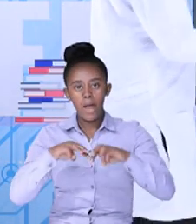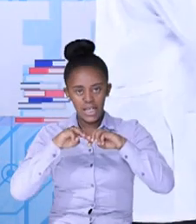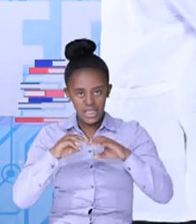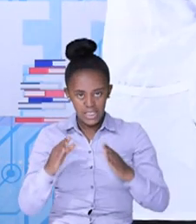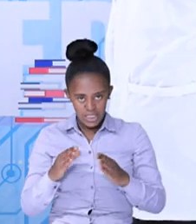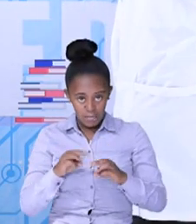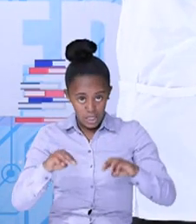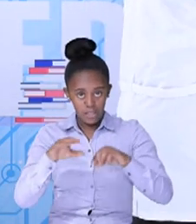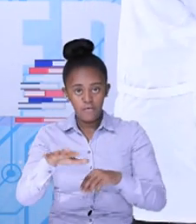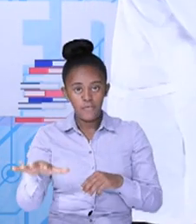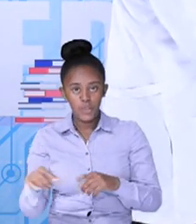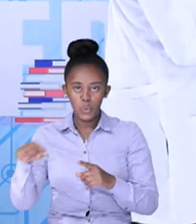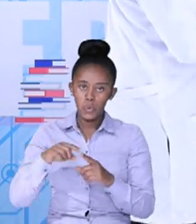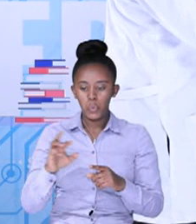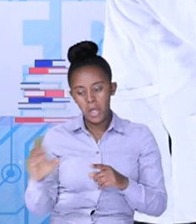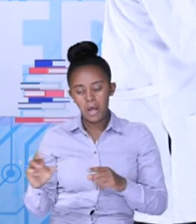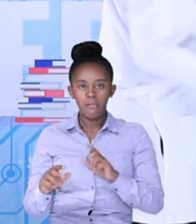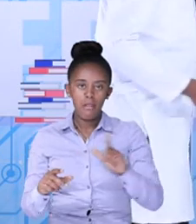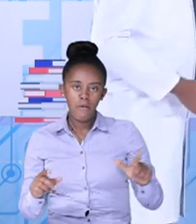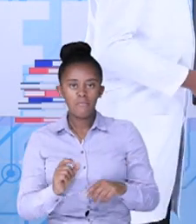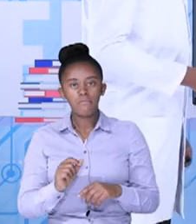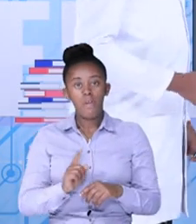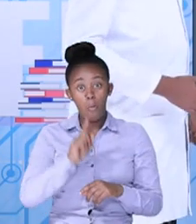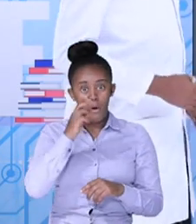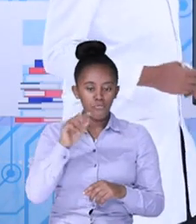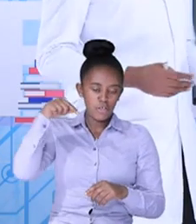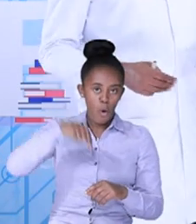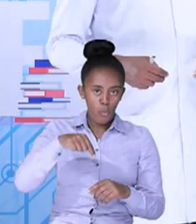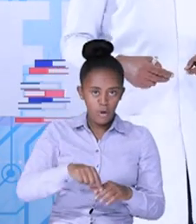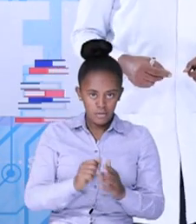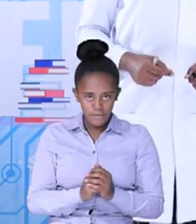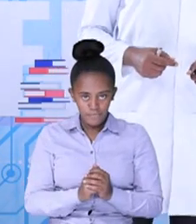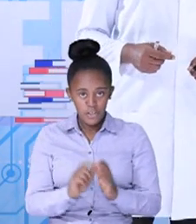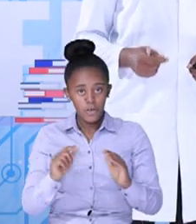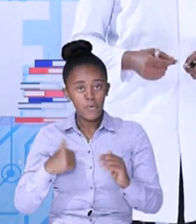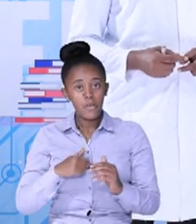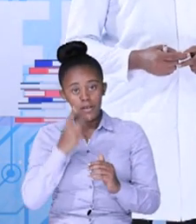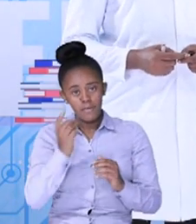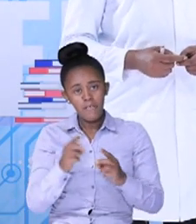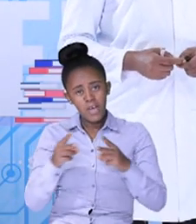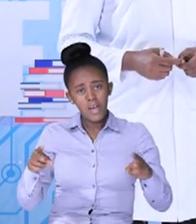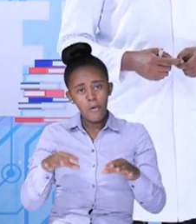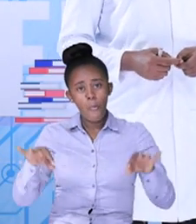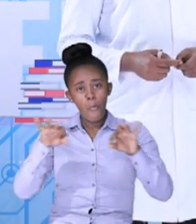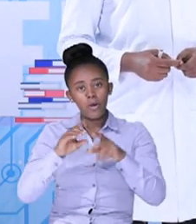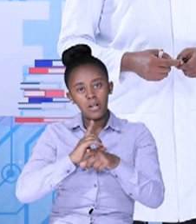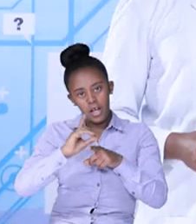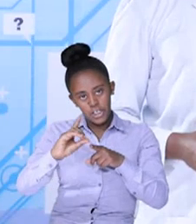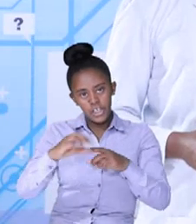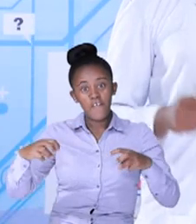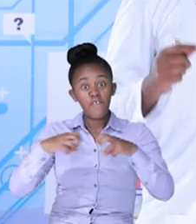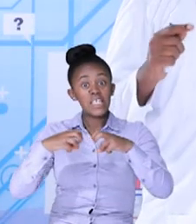might act to the right, to the left, upward or downward. We have also a very important direction in